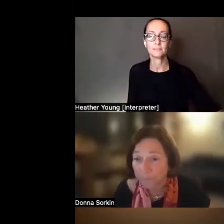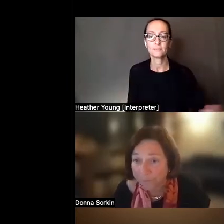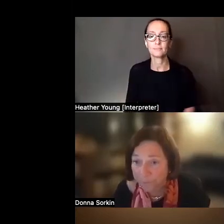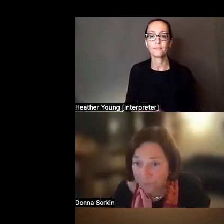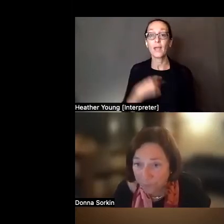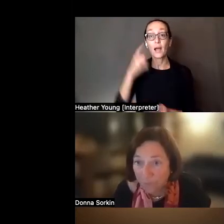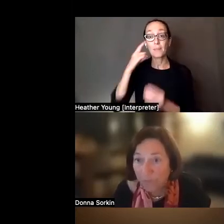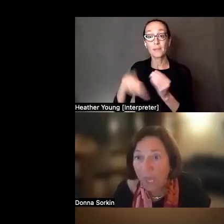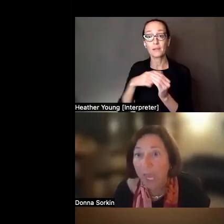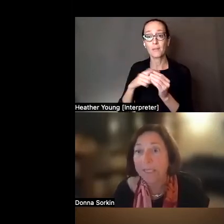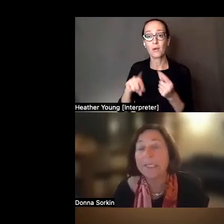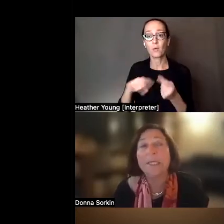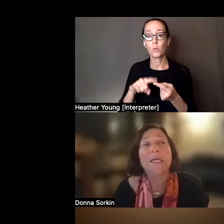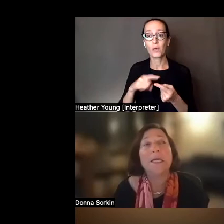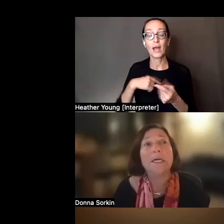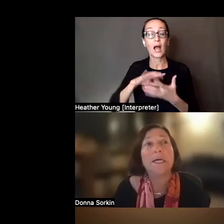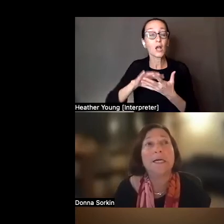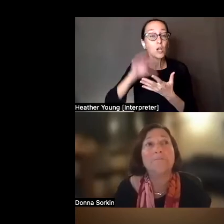phone, and